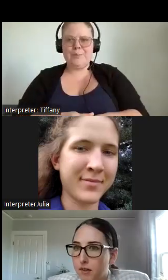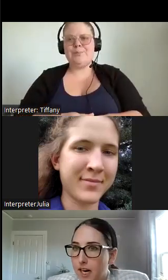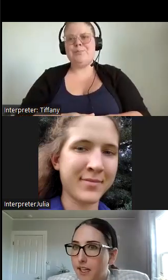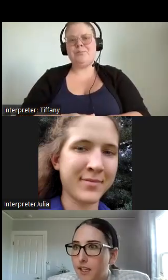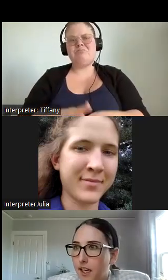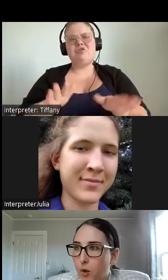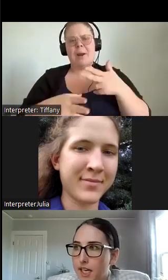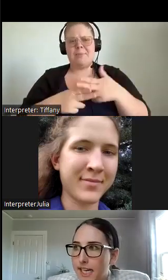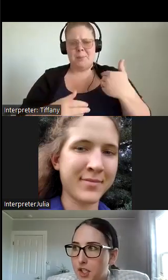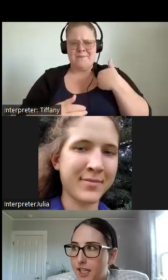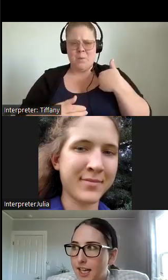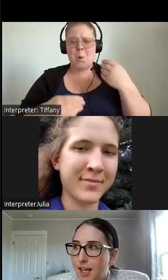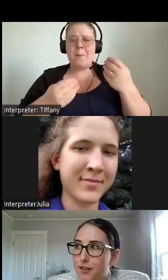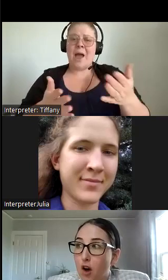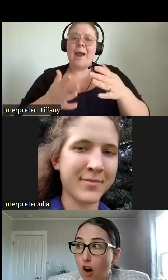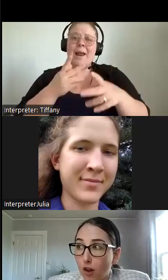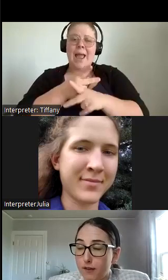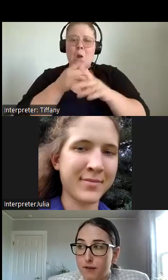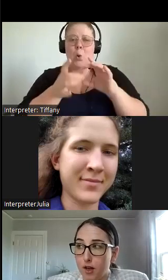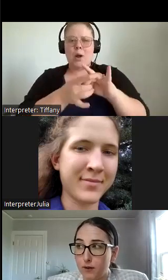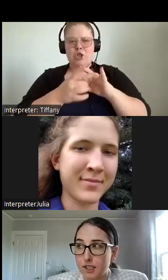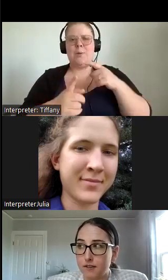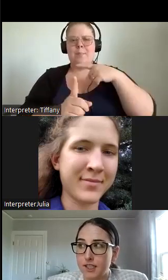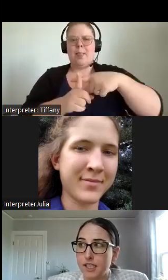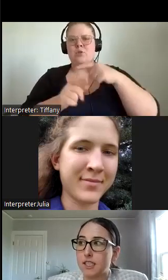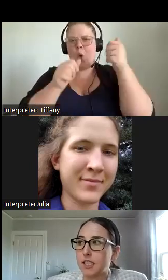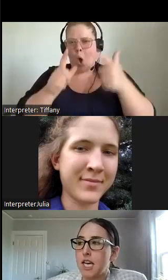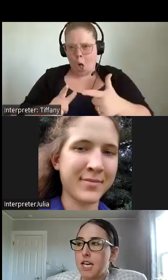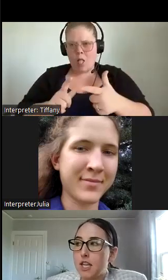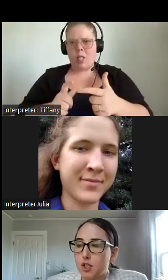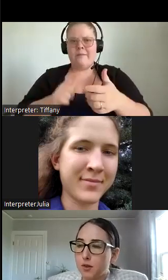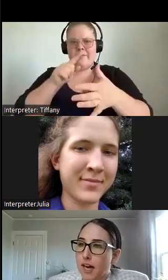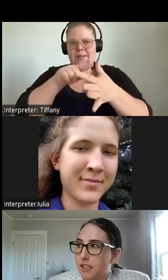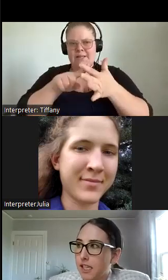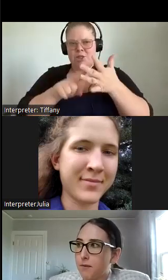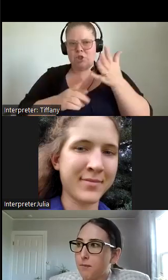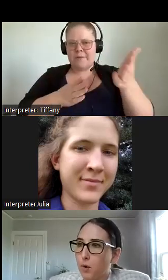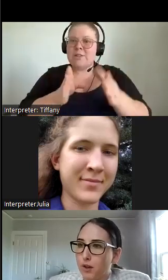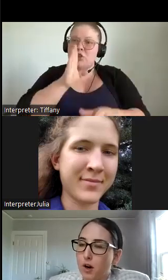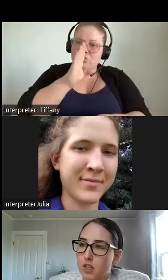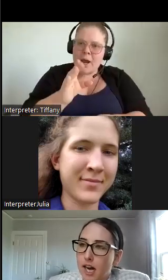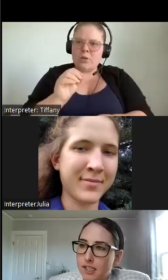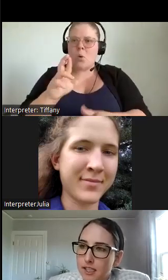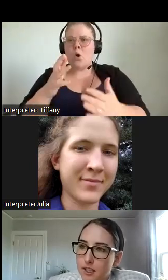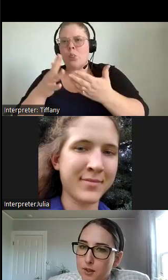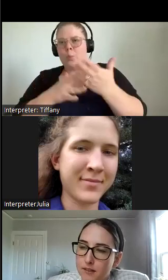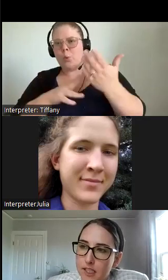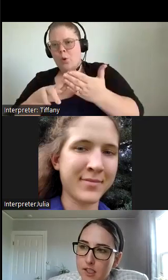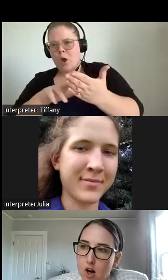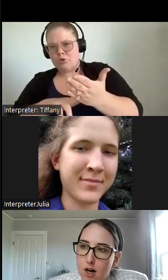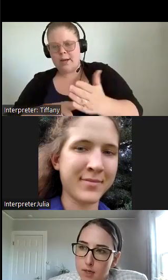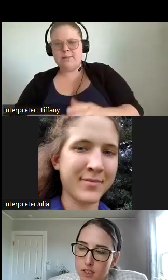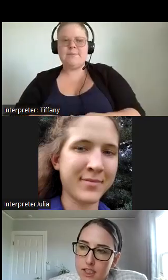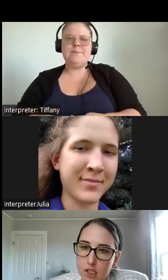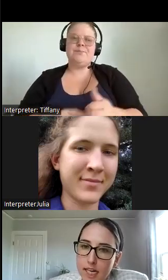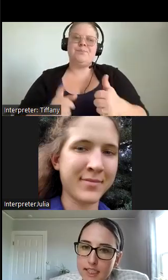they're providing care coordination and all of the following services, either directly or through contract. And those services